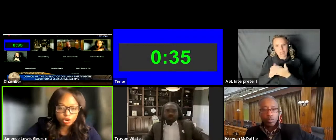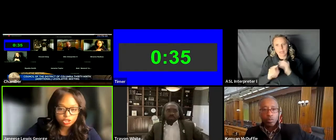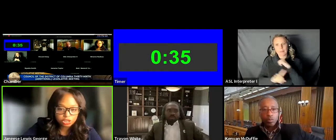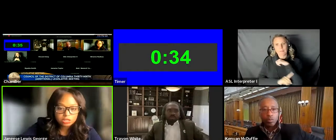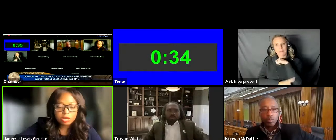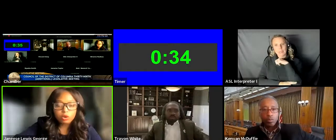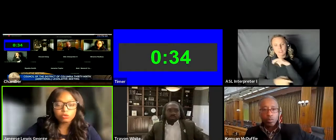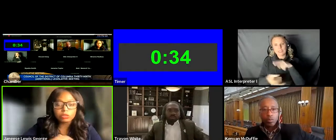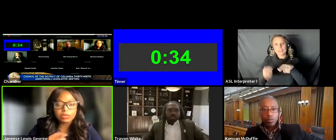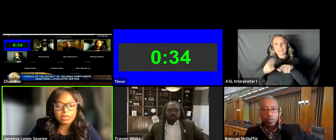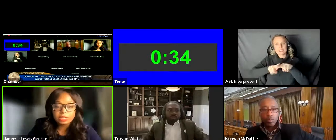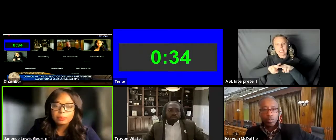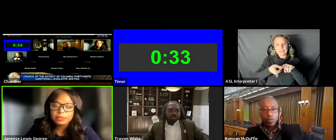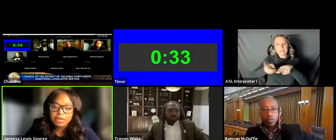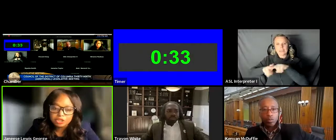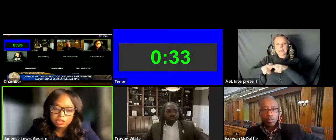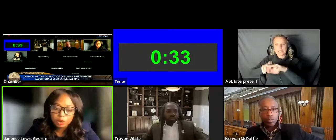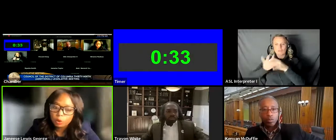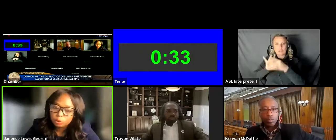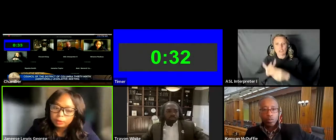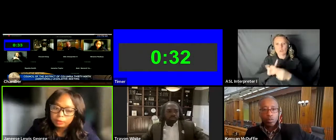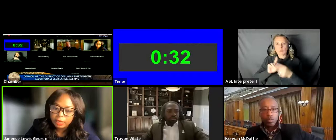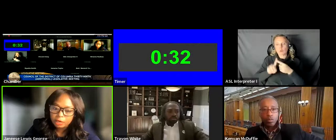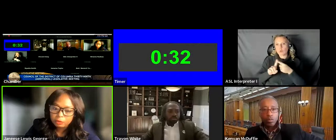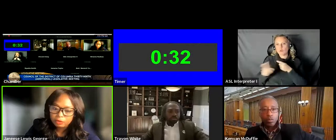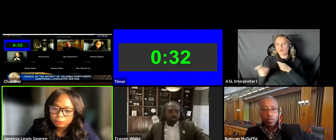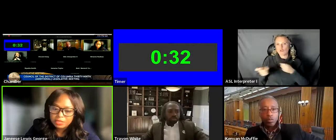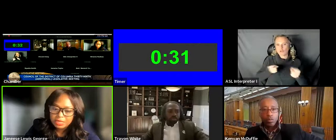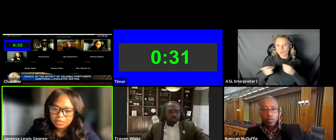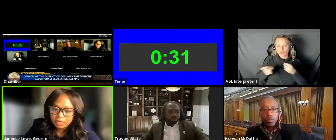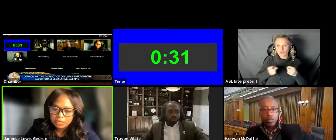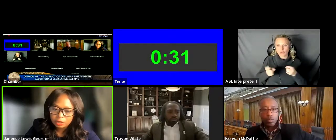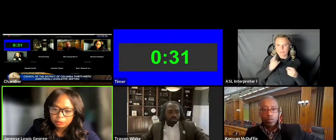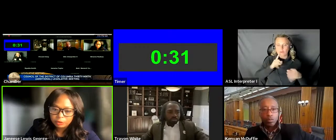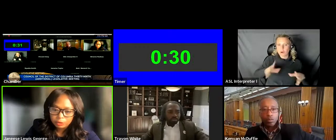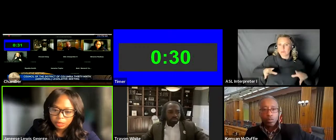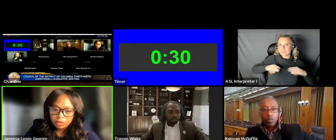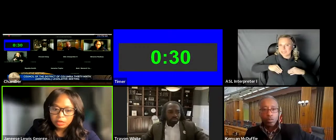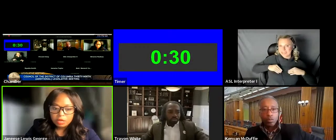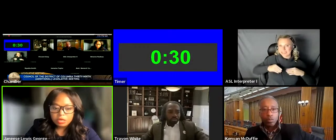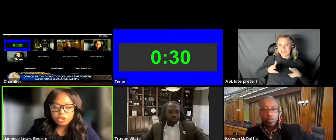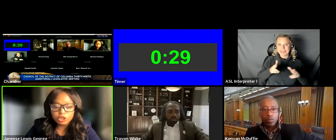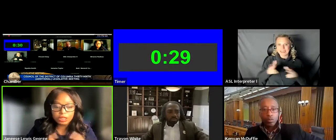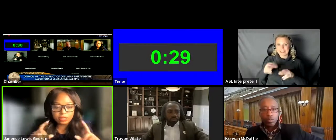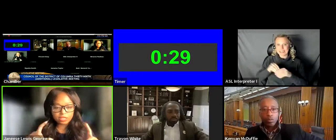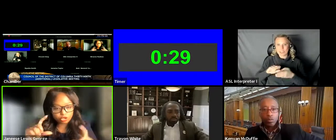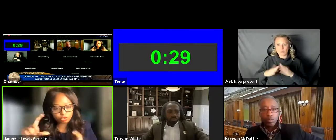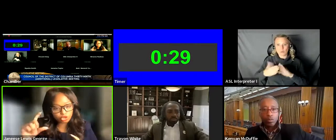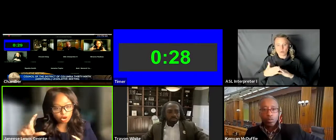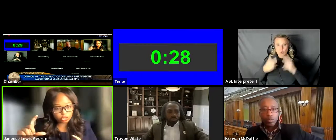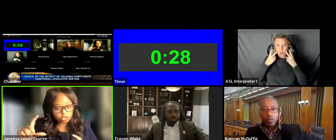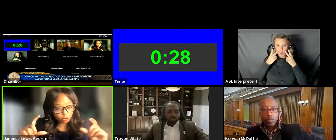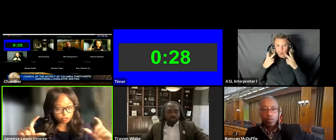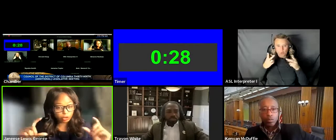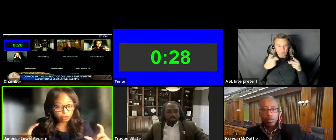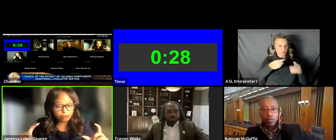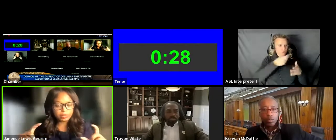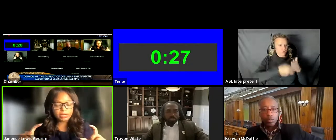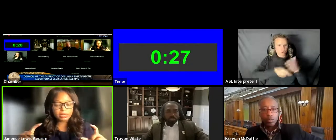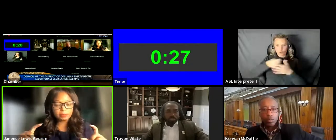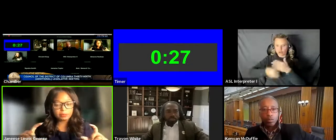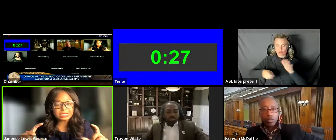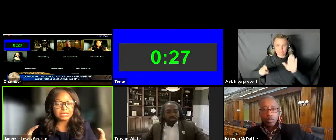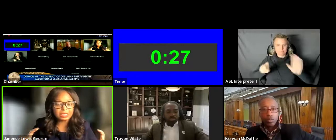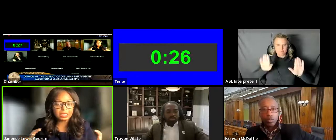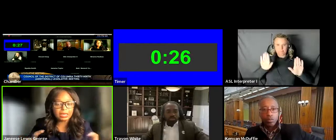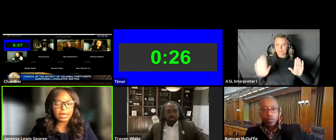additional charges related to possession to hold people accountable for possessing guns in our community. To look at these two charges on their own